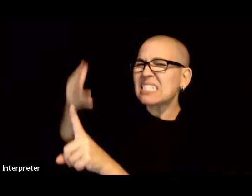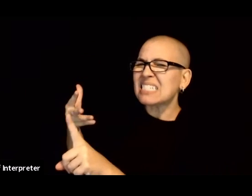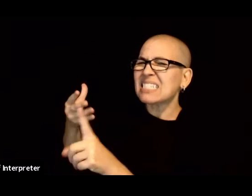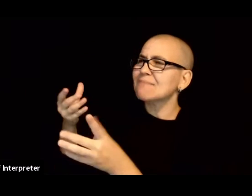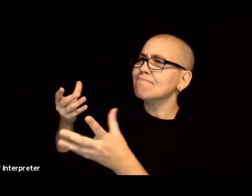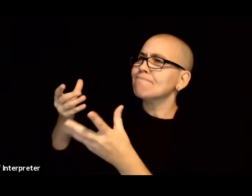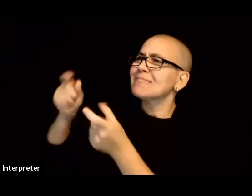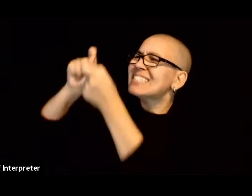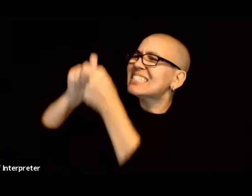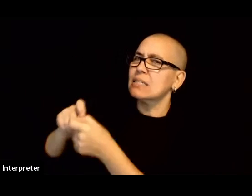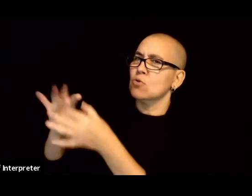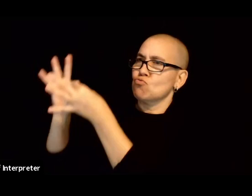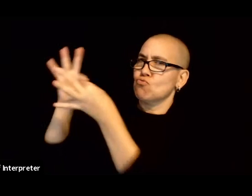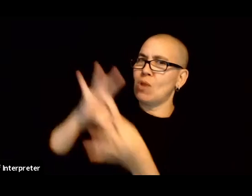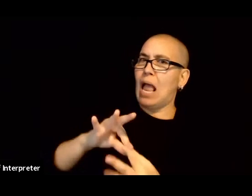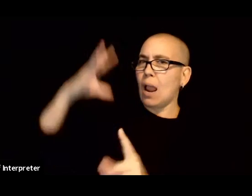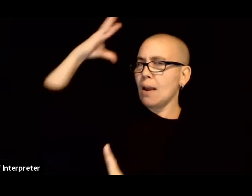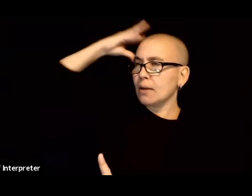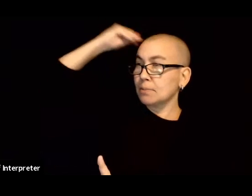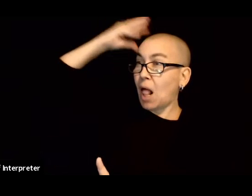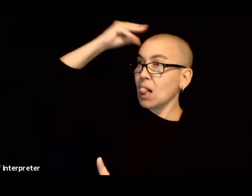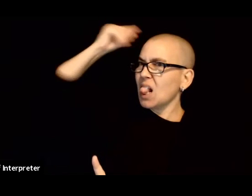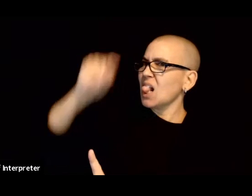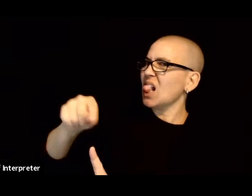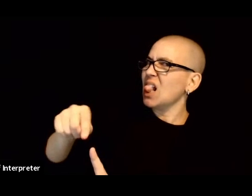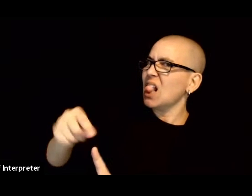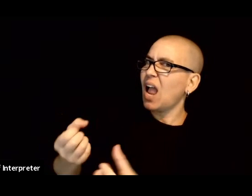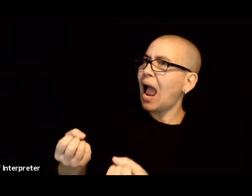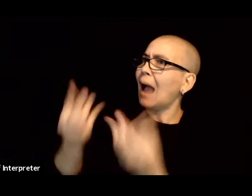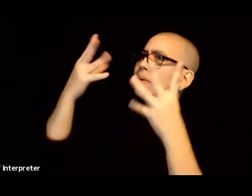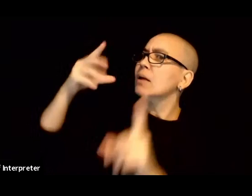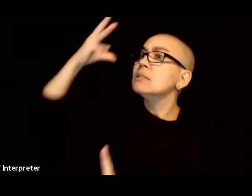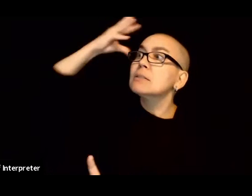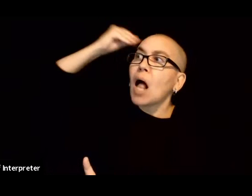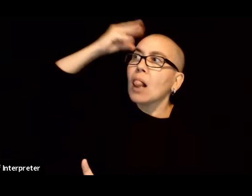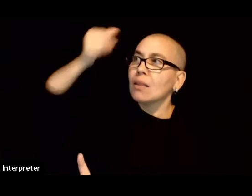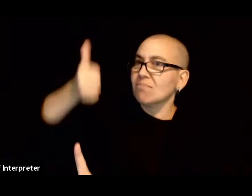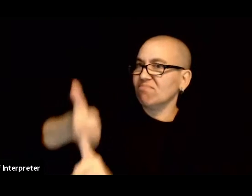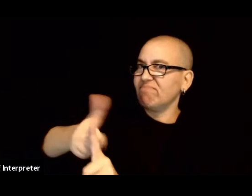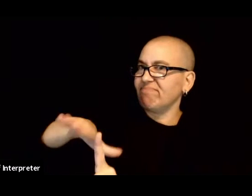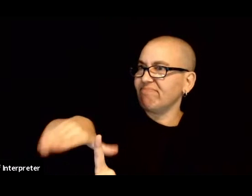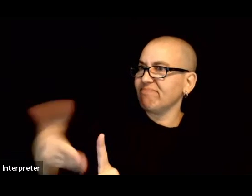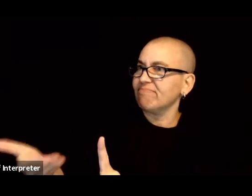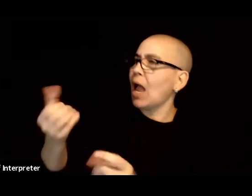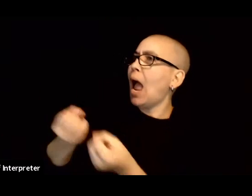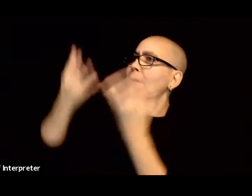people is died and how many people is getting this? Can you get those more detail?